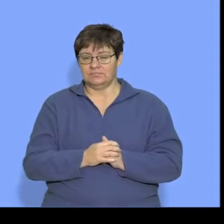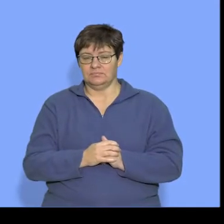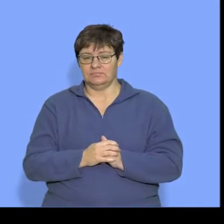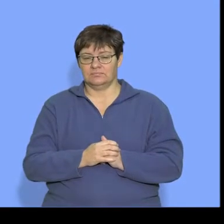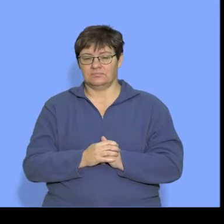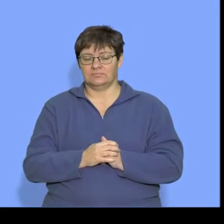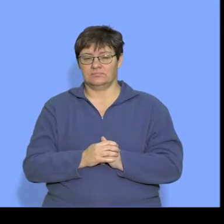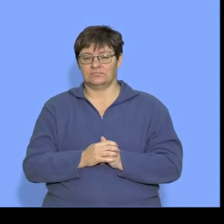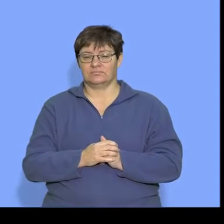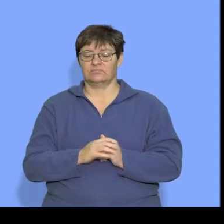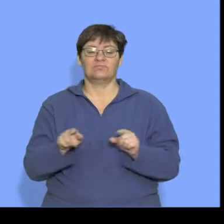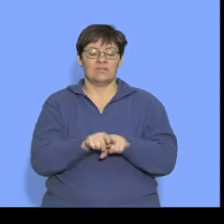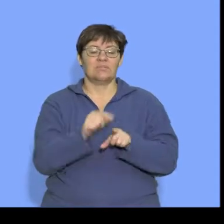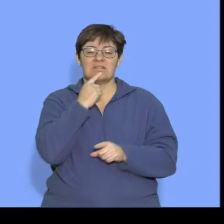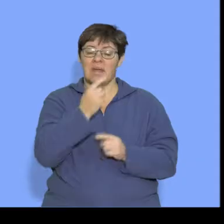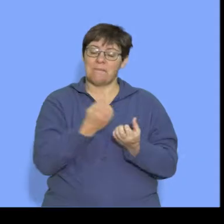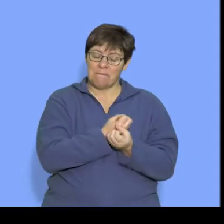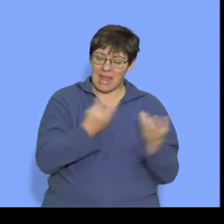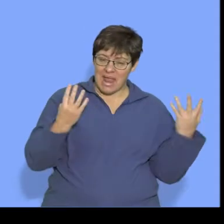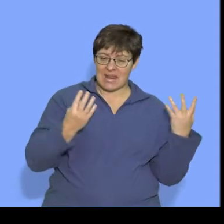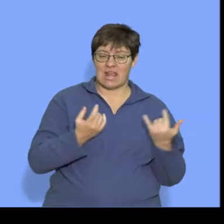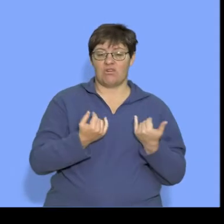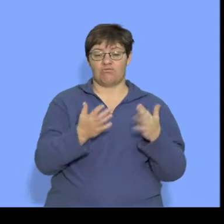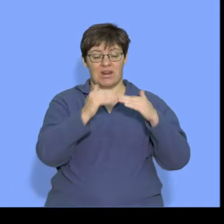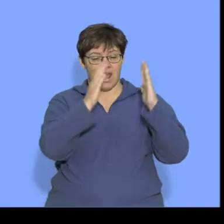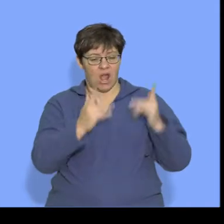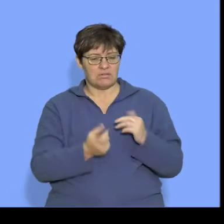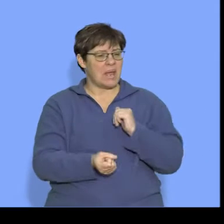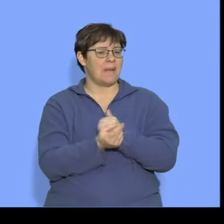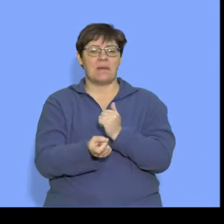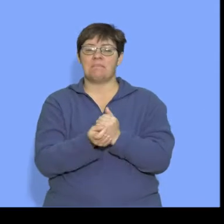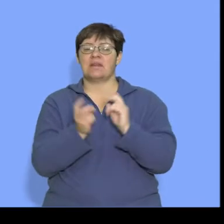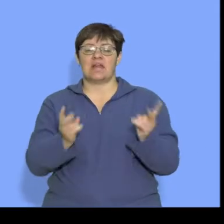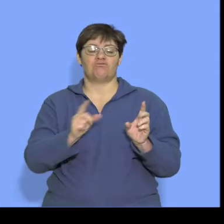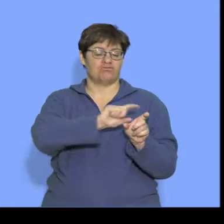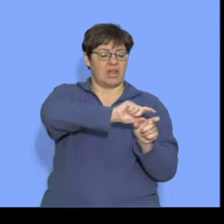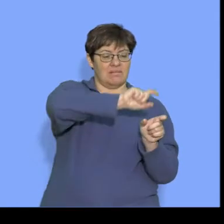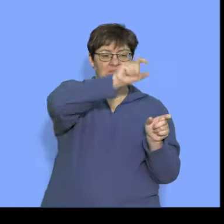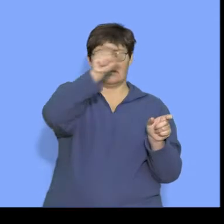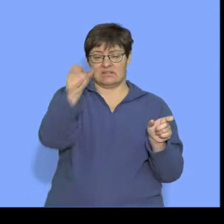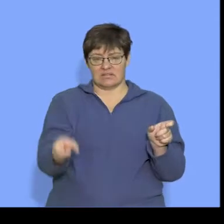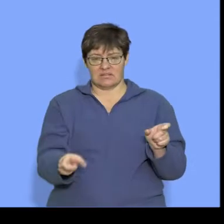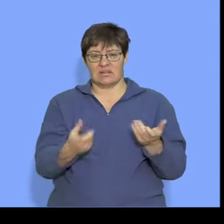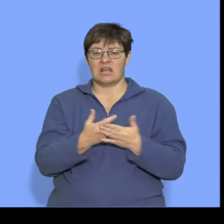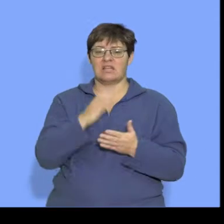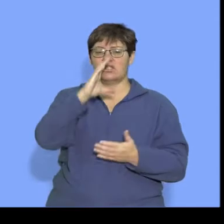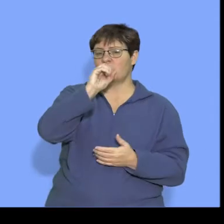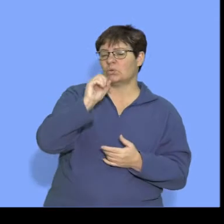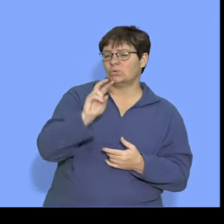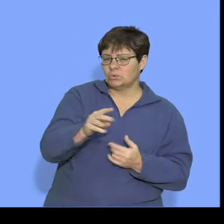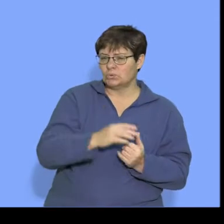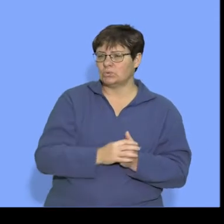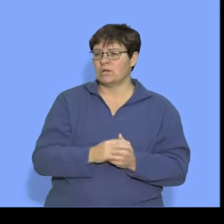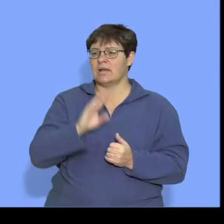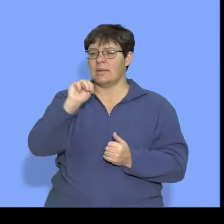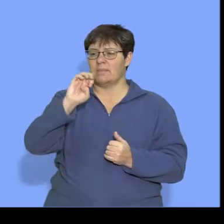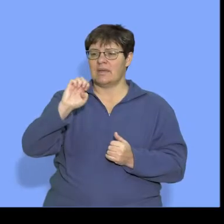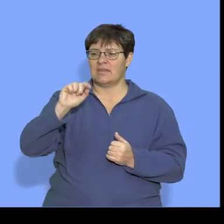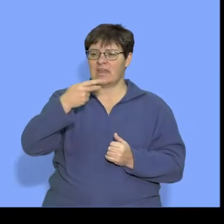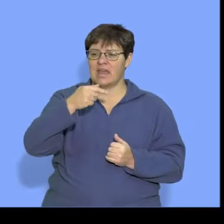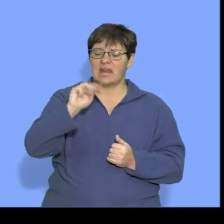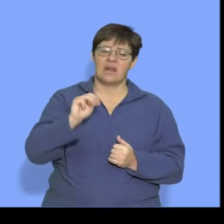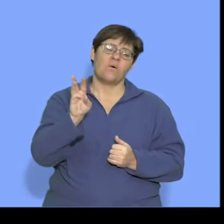So as I mentioned, there are many greenhouse gases occur naturally in the atmosphere, such as carbon dioxide, methane, water